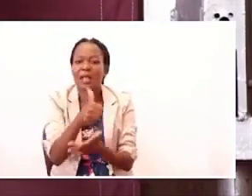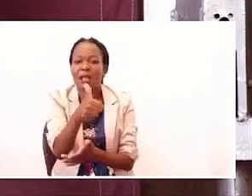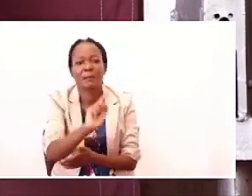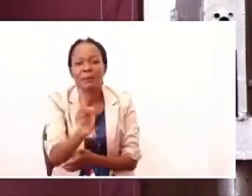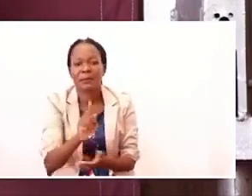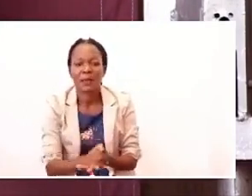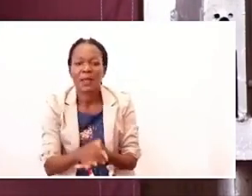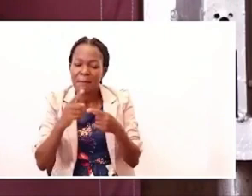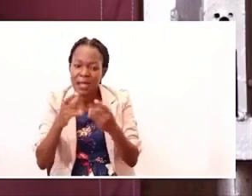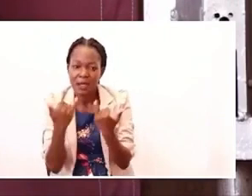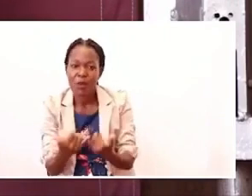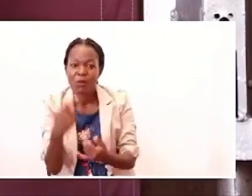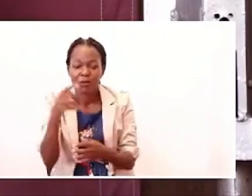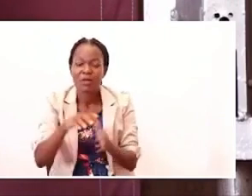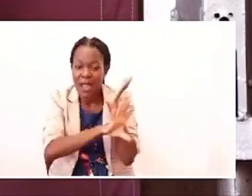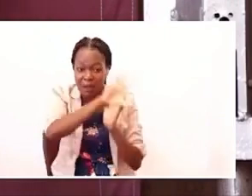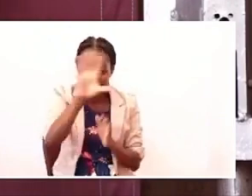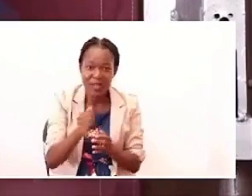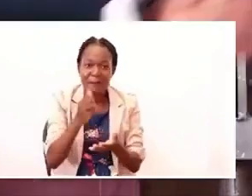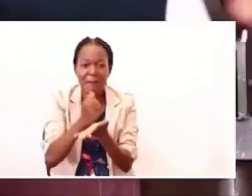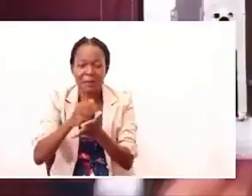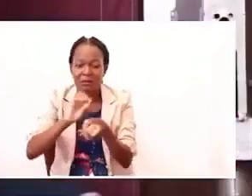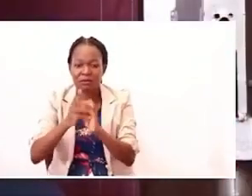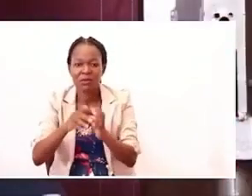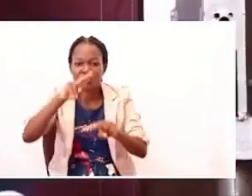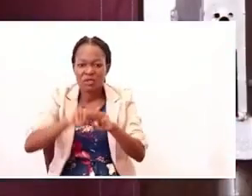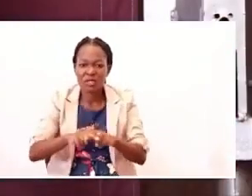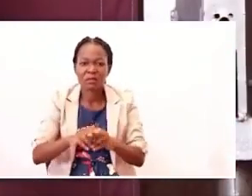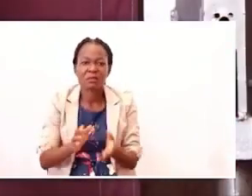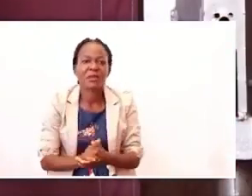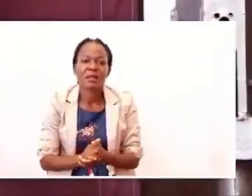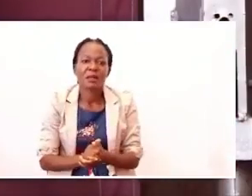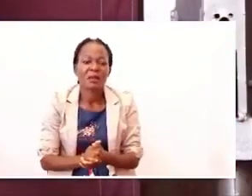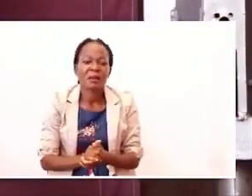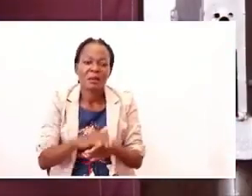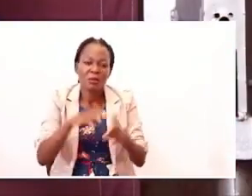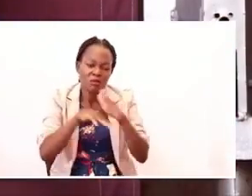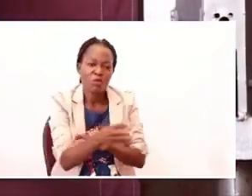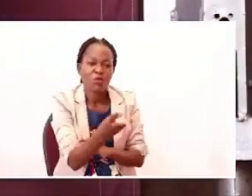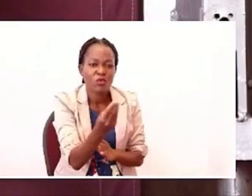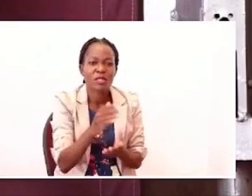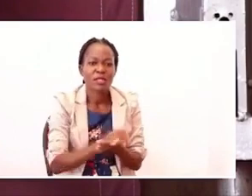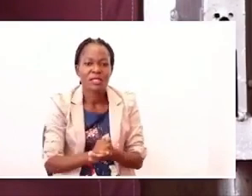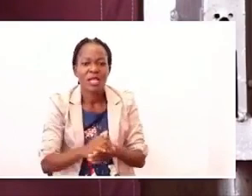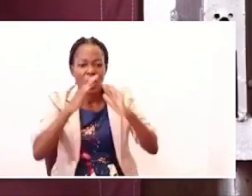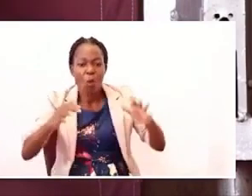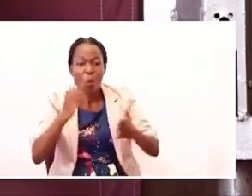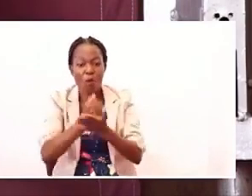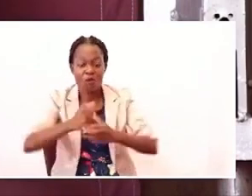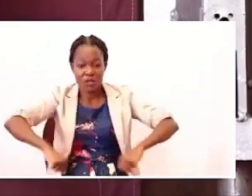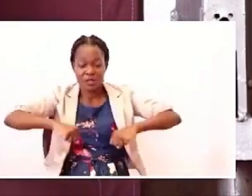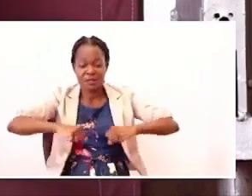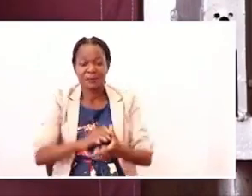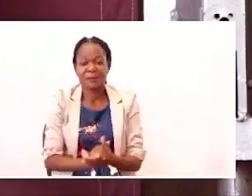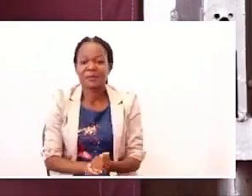But that's what our banks are doing. They can simply sit in their treasury posh offices